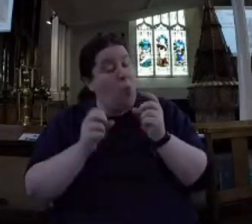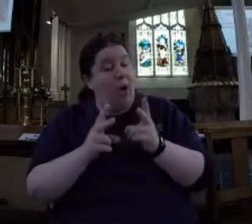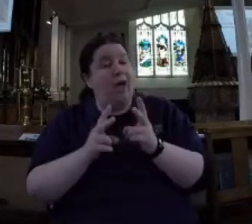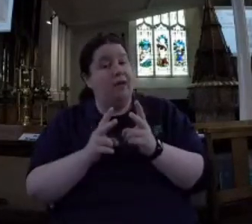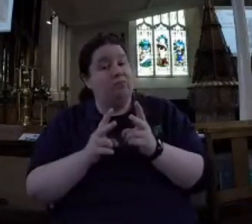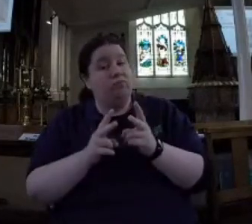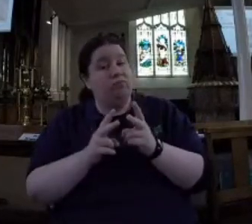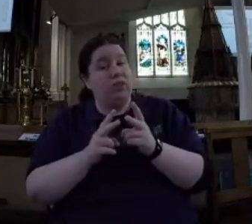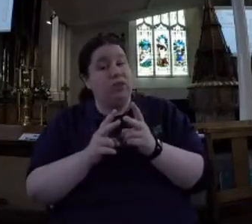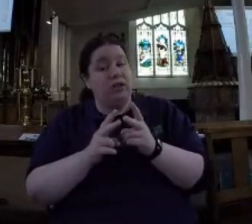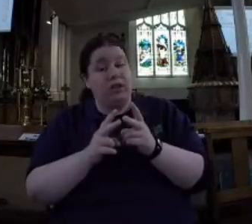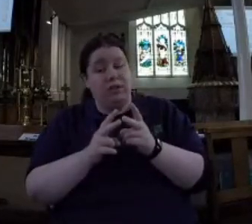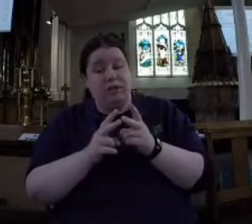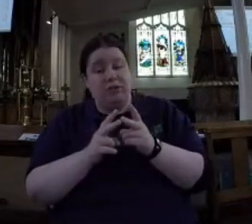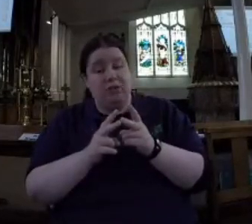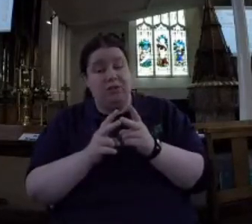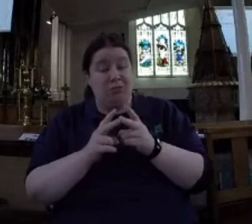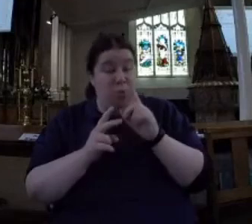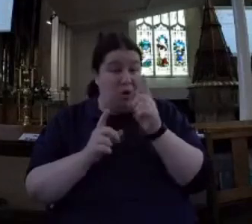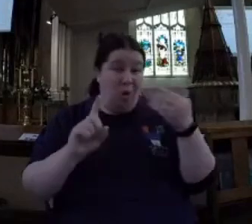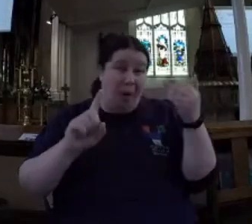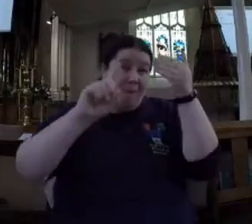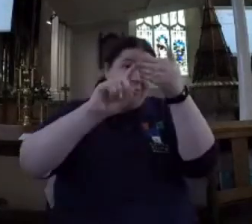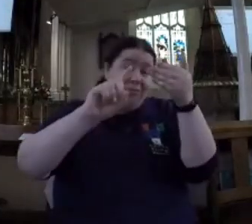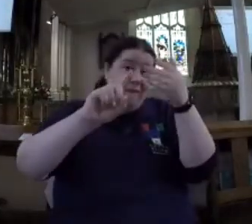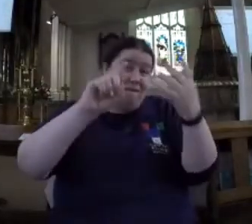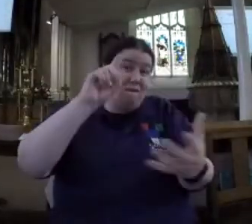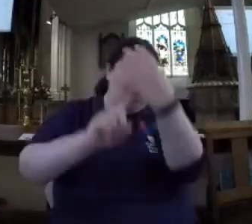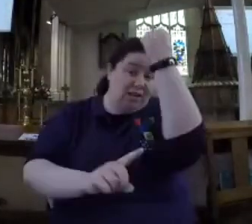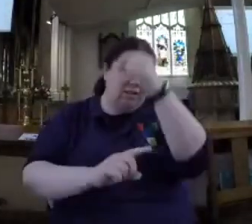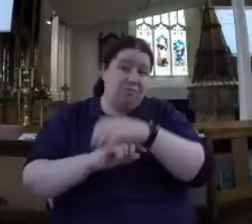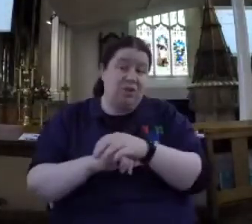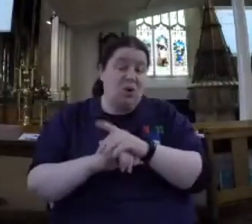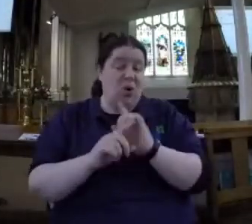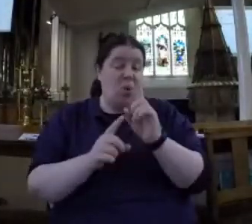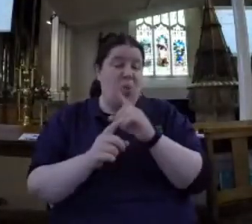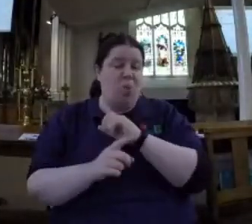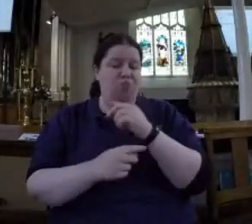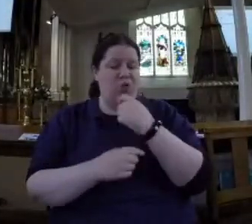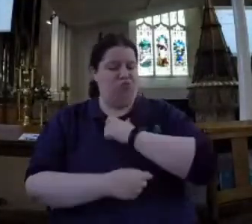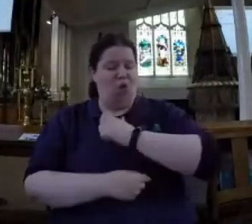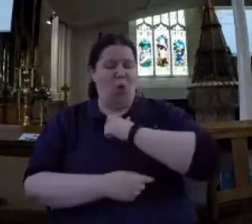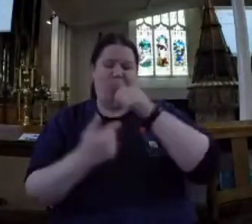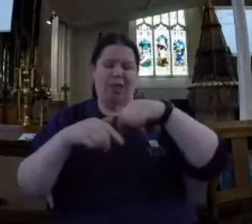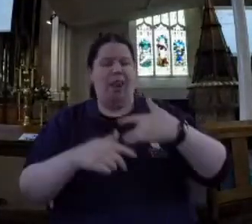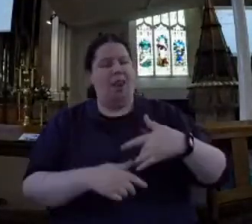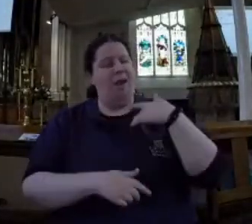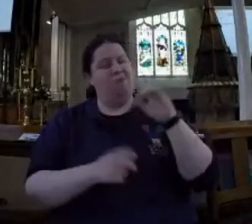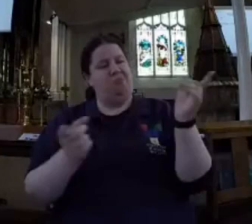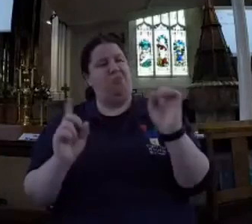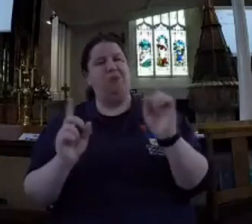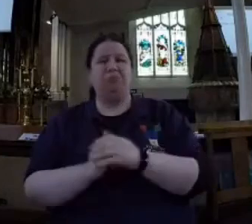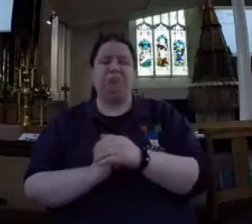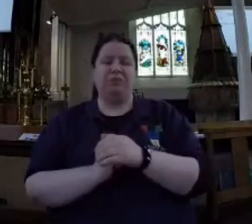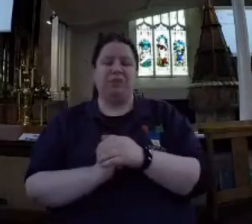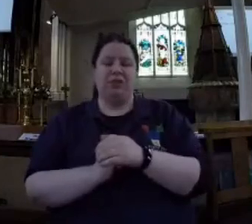involved is to find your mission. Find your calling, find your role in life. You need to find